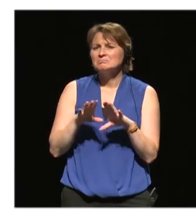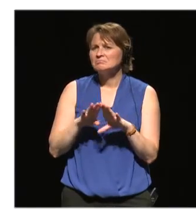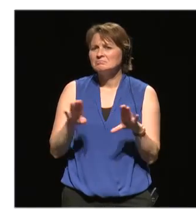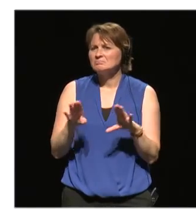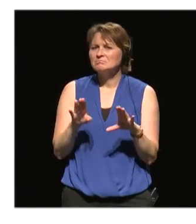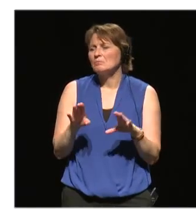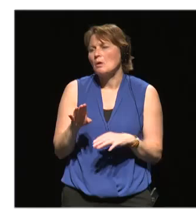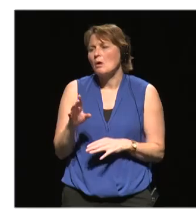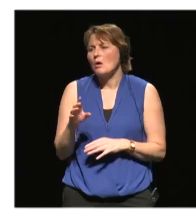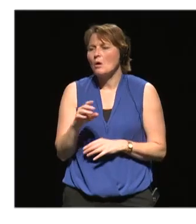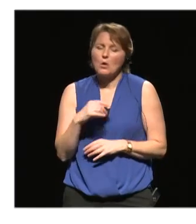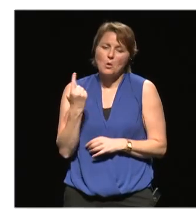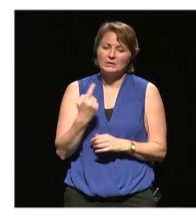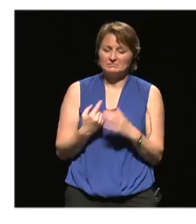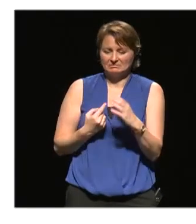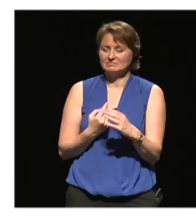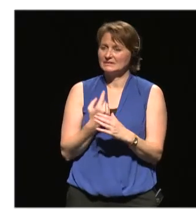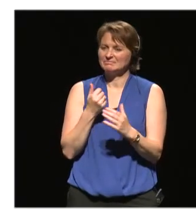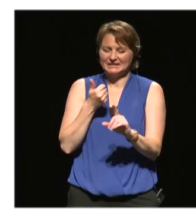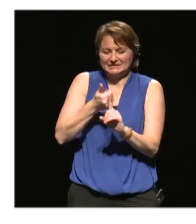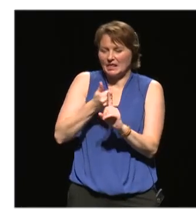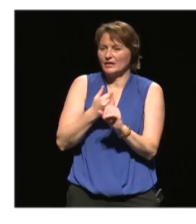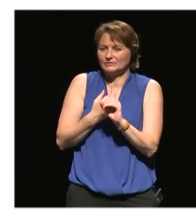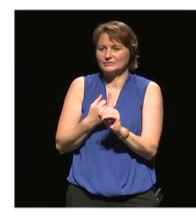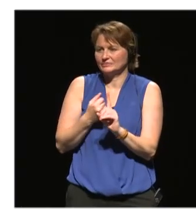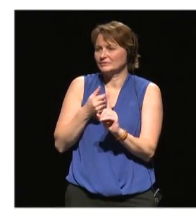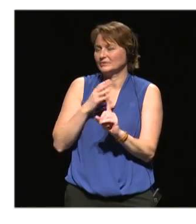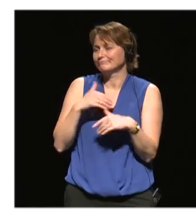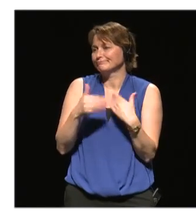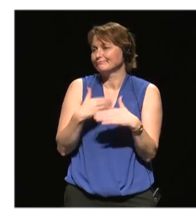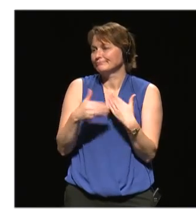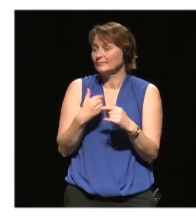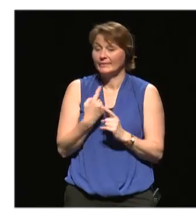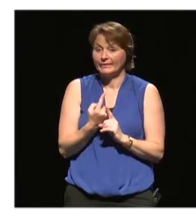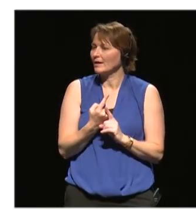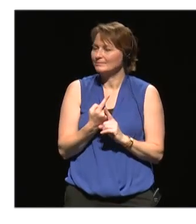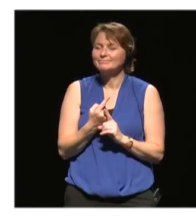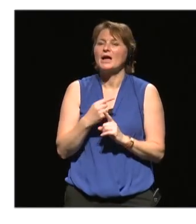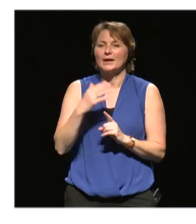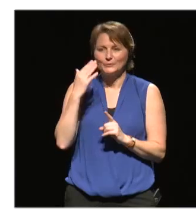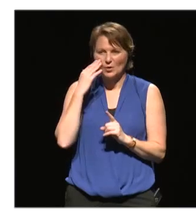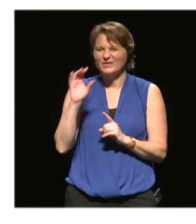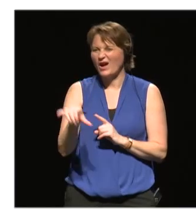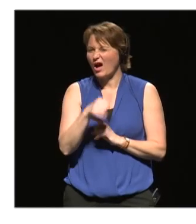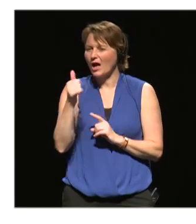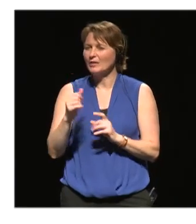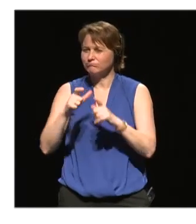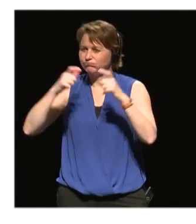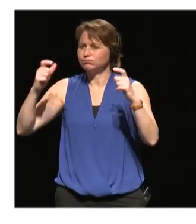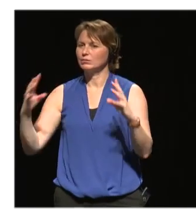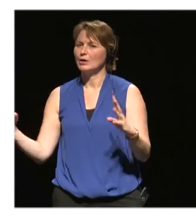is not something which works in isolation. Everybody, I think, is aware of the fact that this year there's another major meeting, and